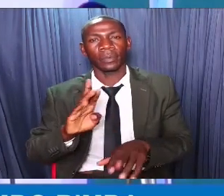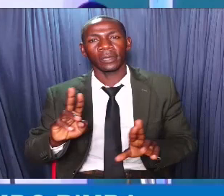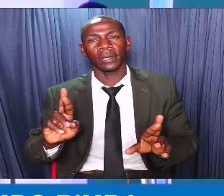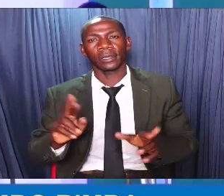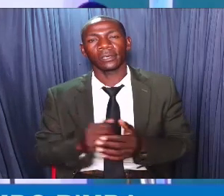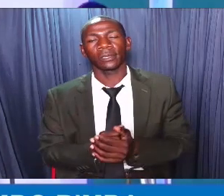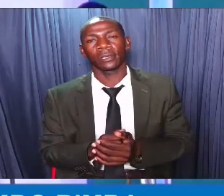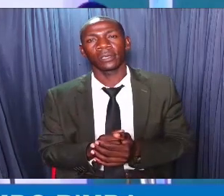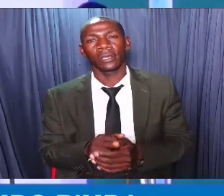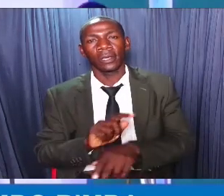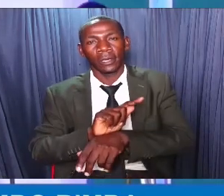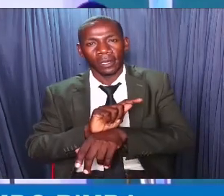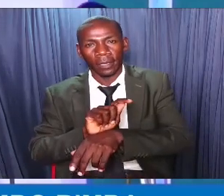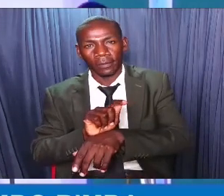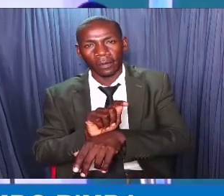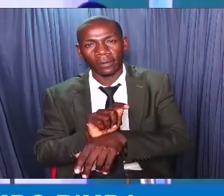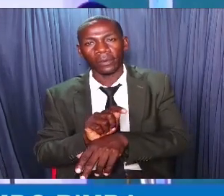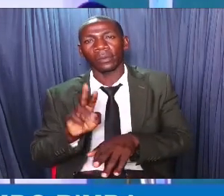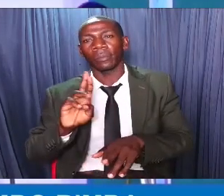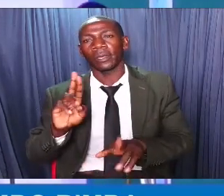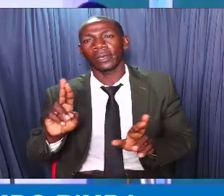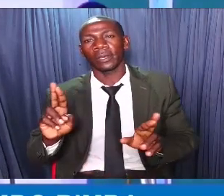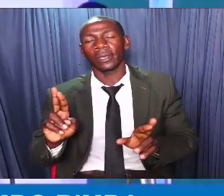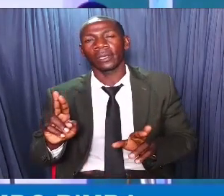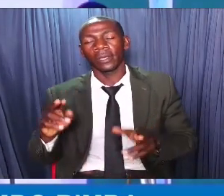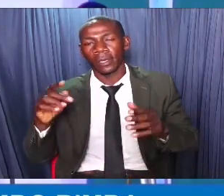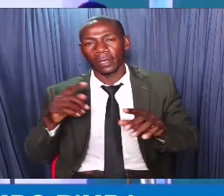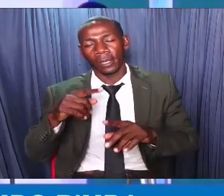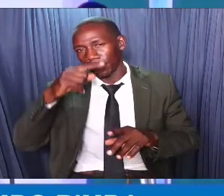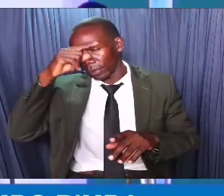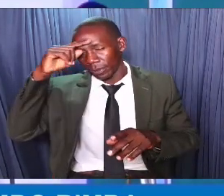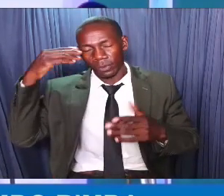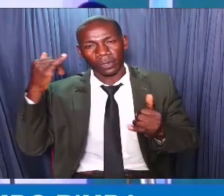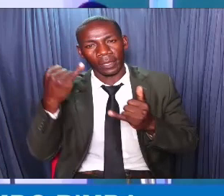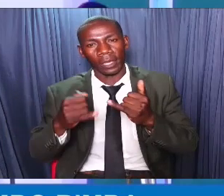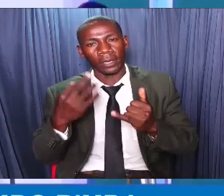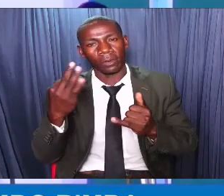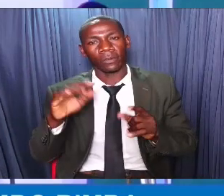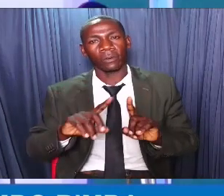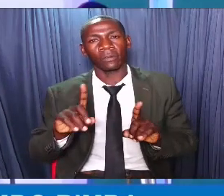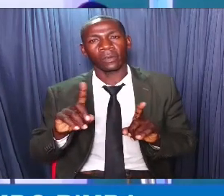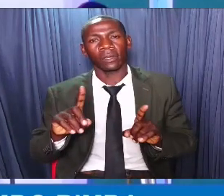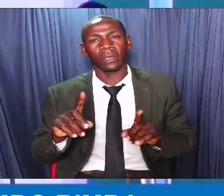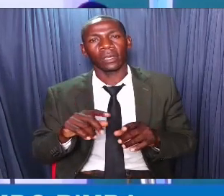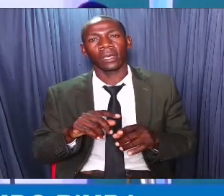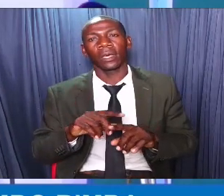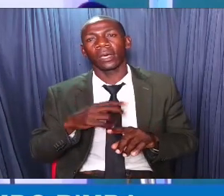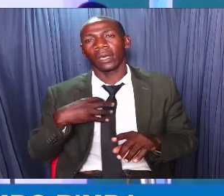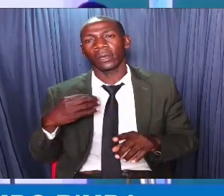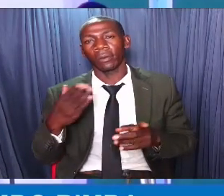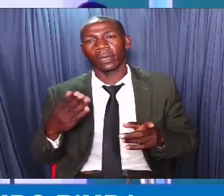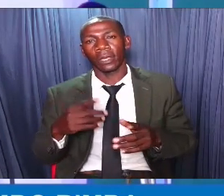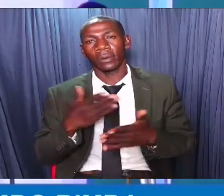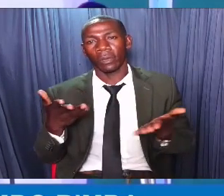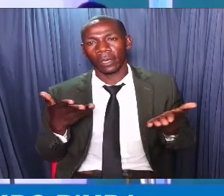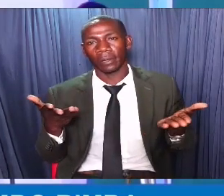of a minute let's be ready. Kila nukta tuwe tayari. Everybody to be ready. Maana hujui itaishia saa ngapi. Because you don't know the end. Na ni lini na ni wapi. And